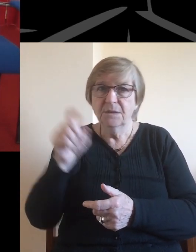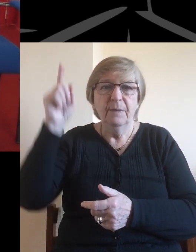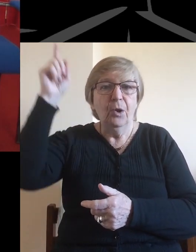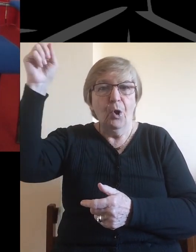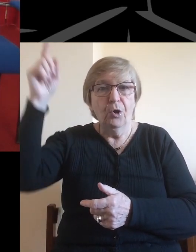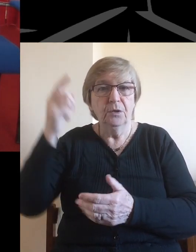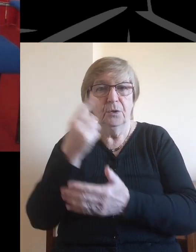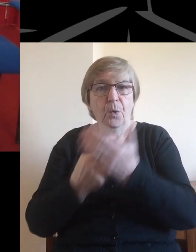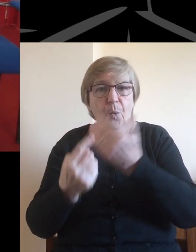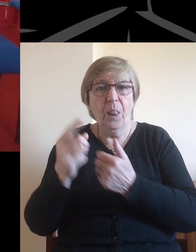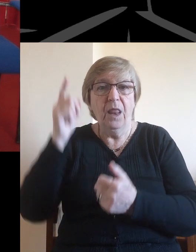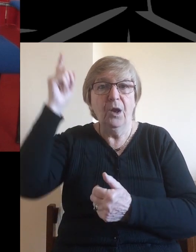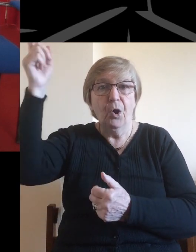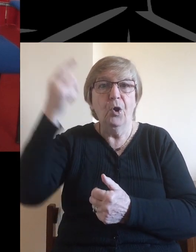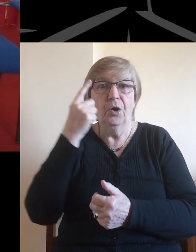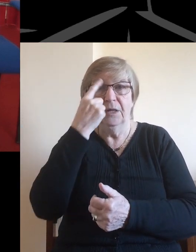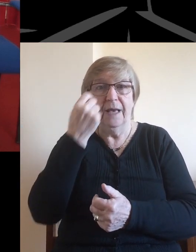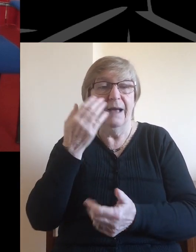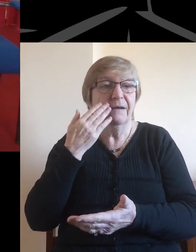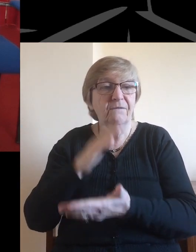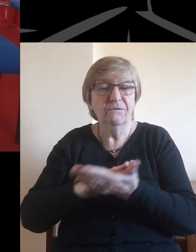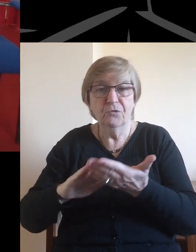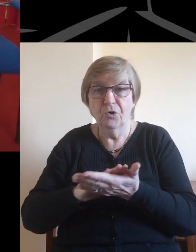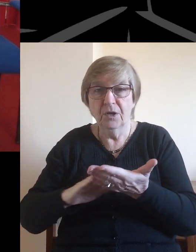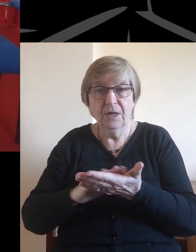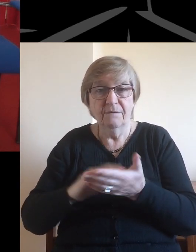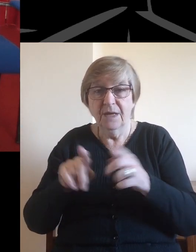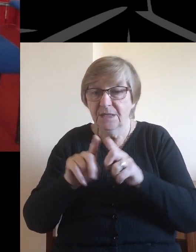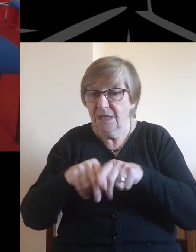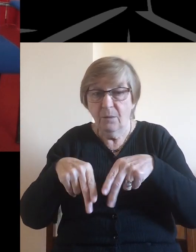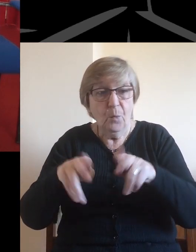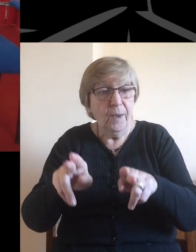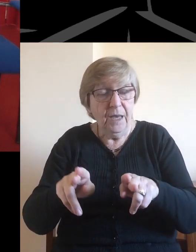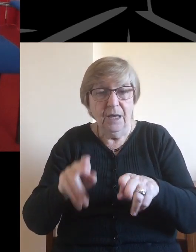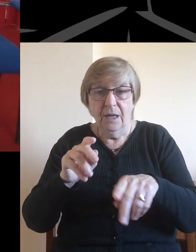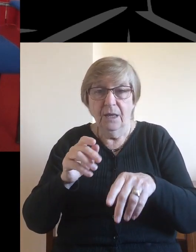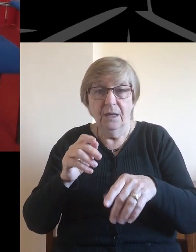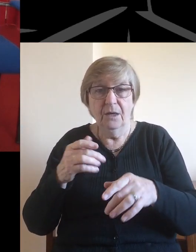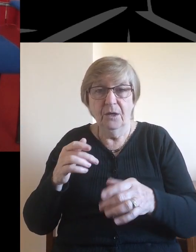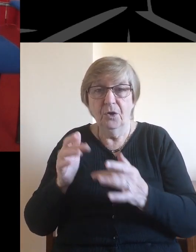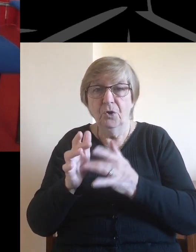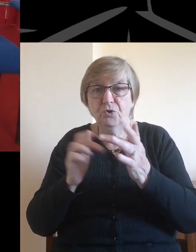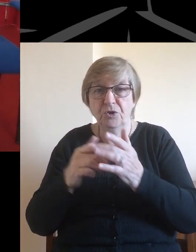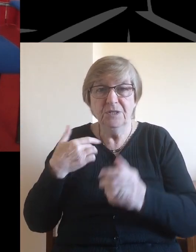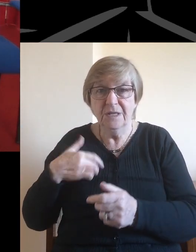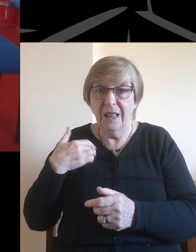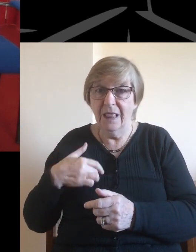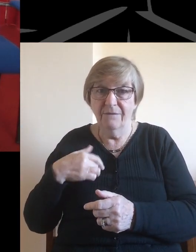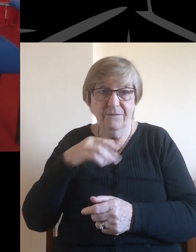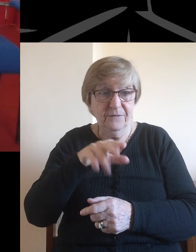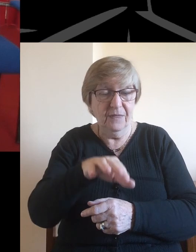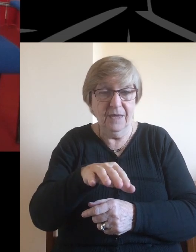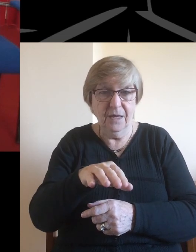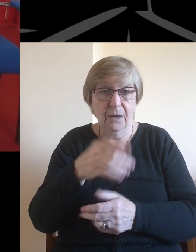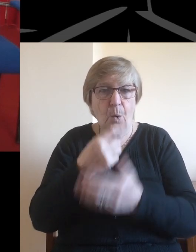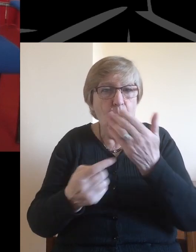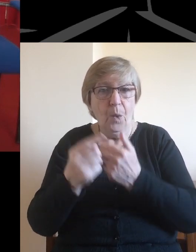In a similar way, he lived in a time and a place where only God was